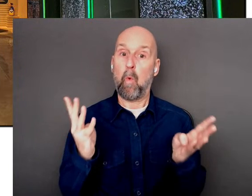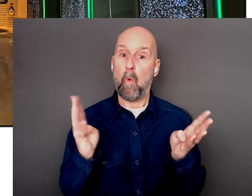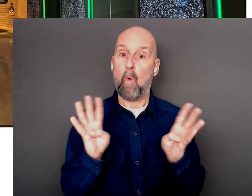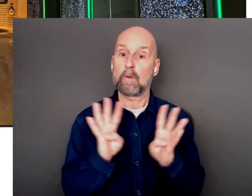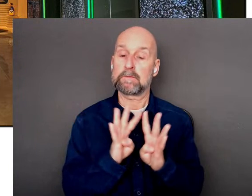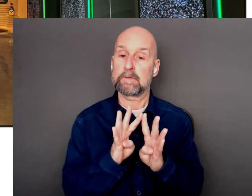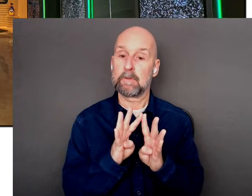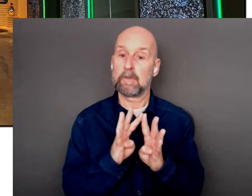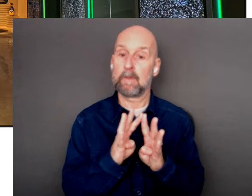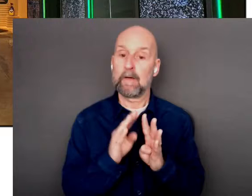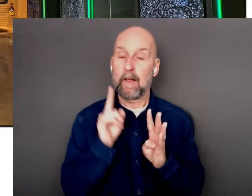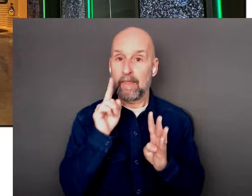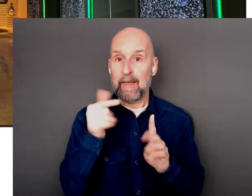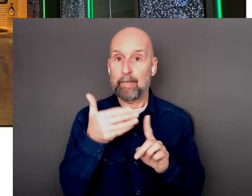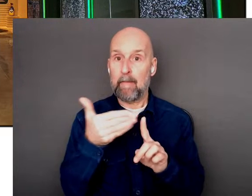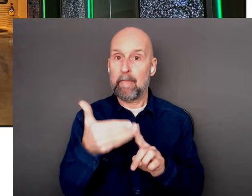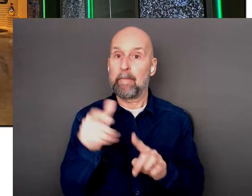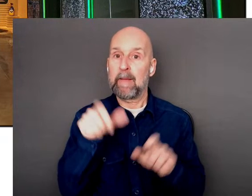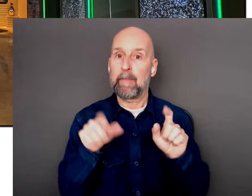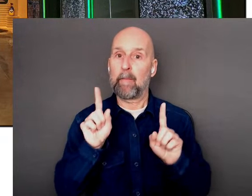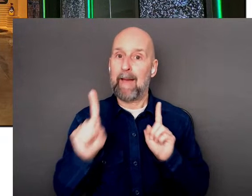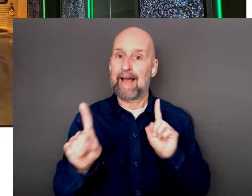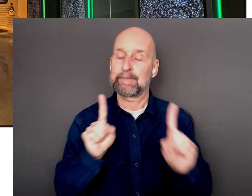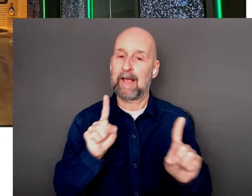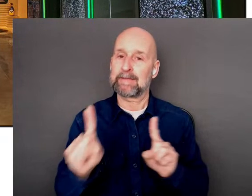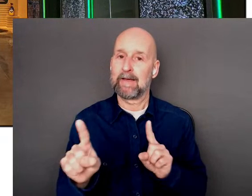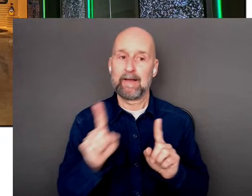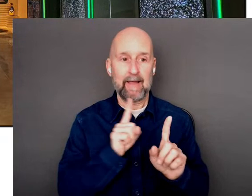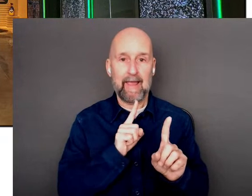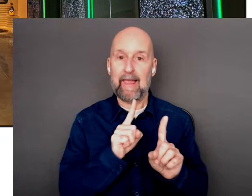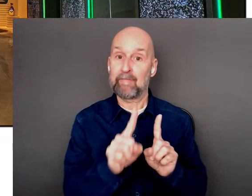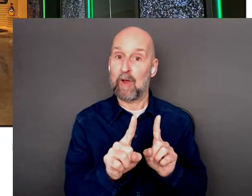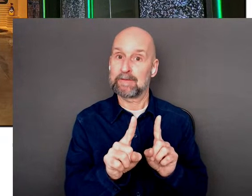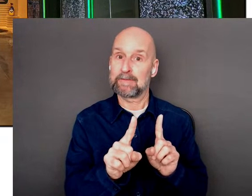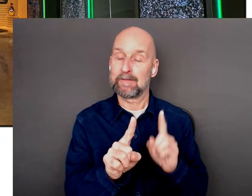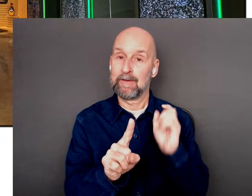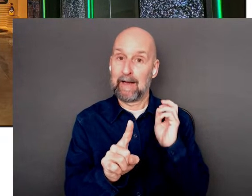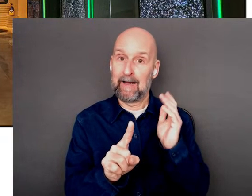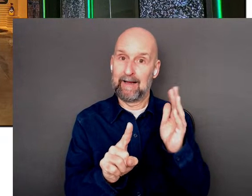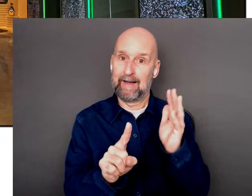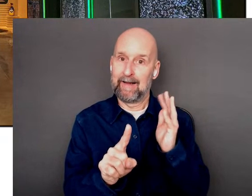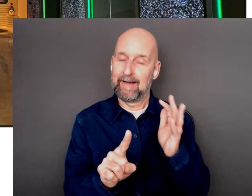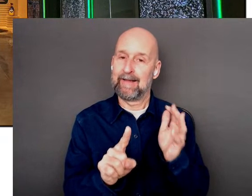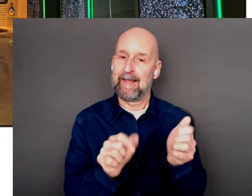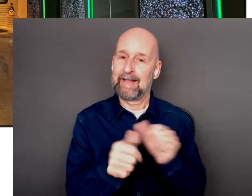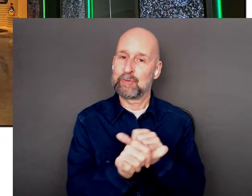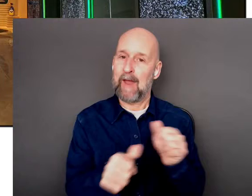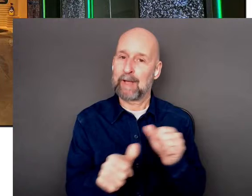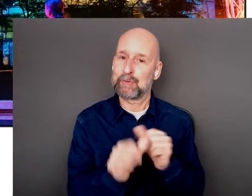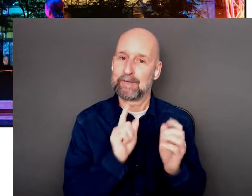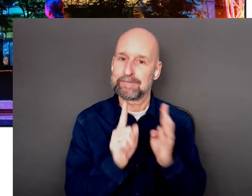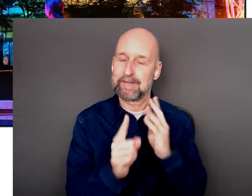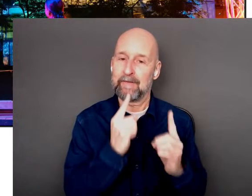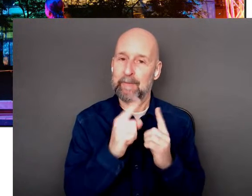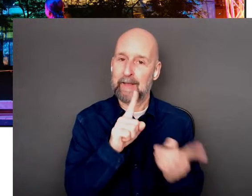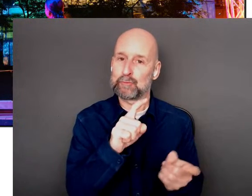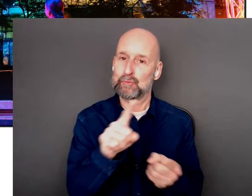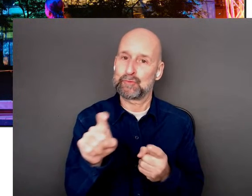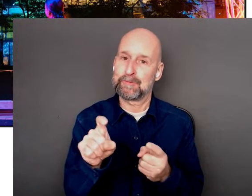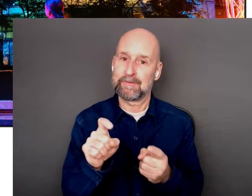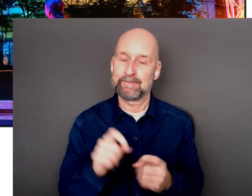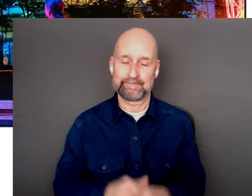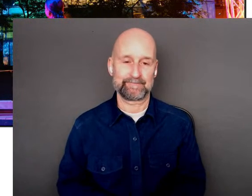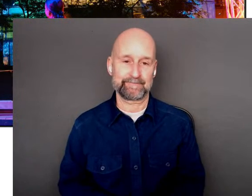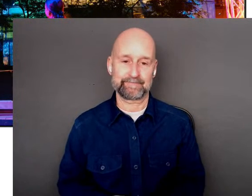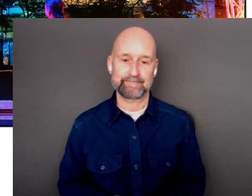by. And so when people come in front, they get more interaction and they get more information and stuff like that. Well, this